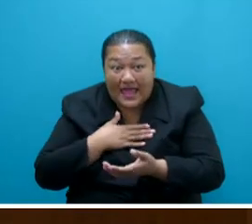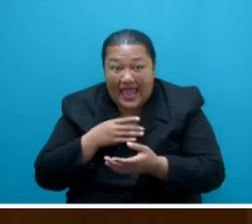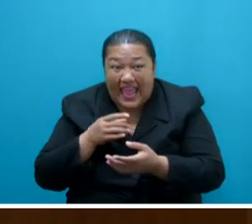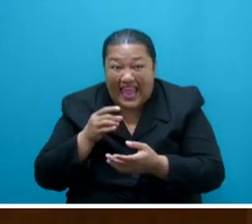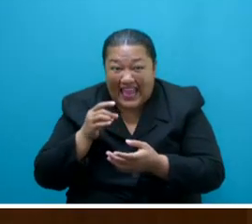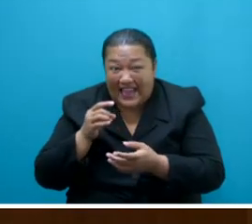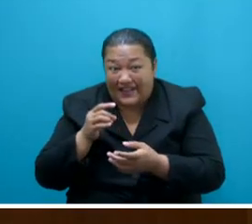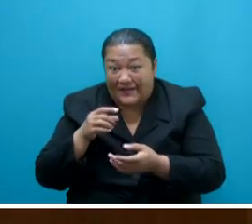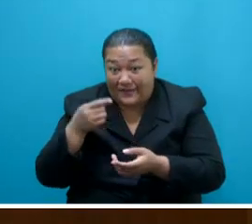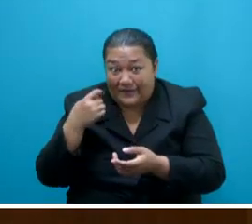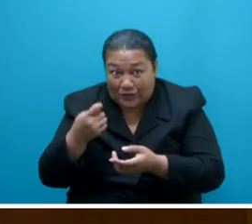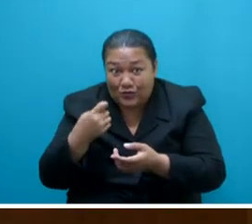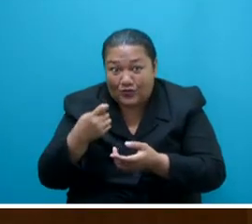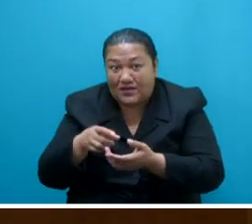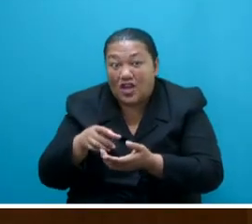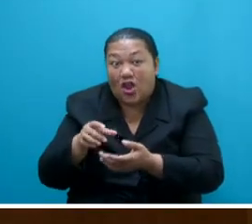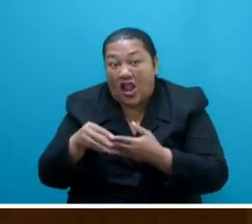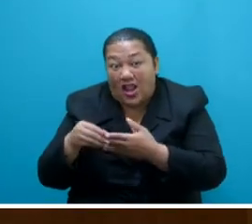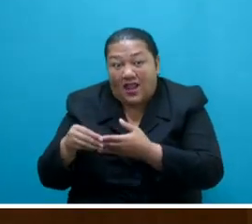Mr. Speaker,